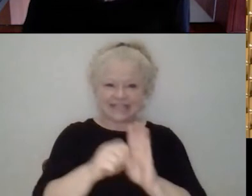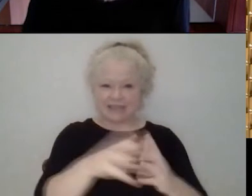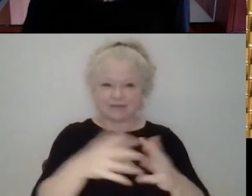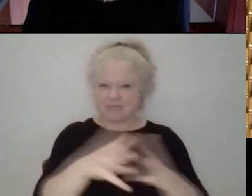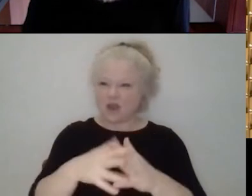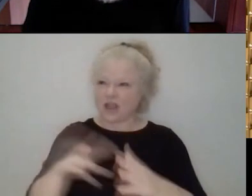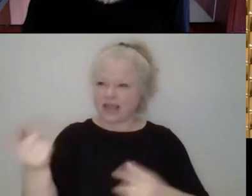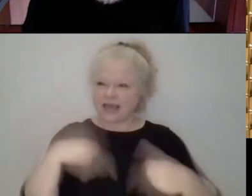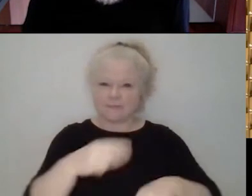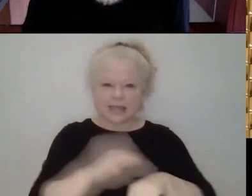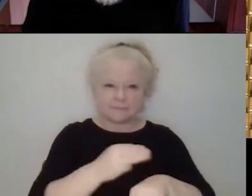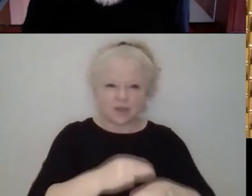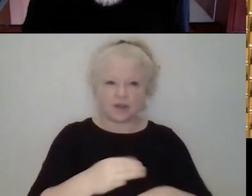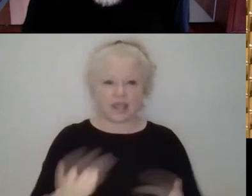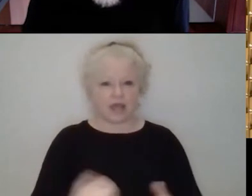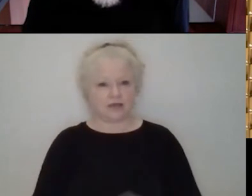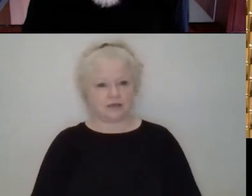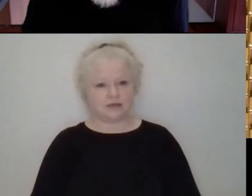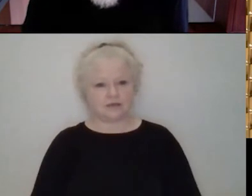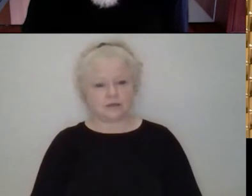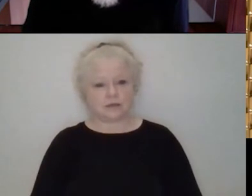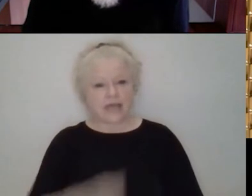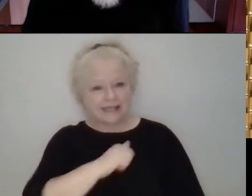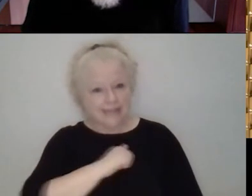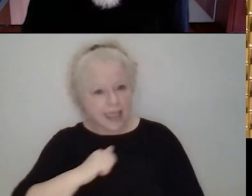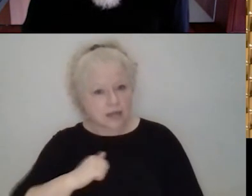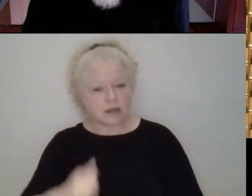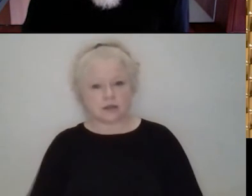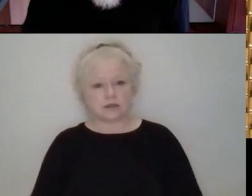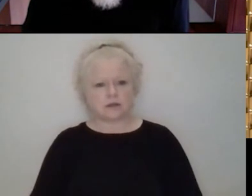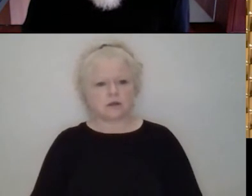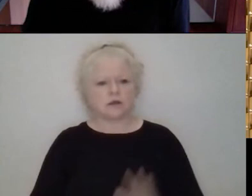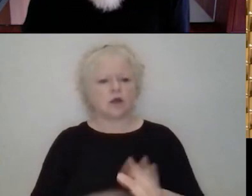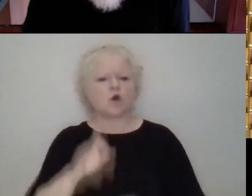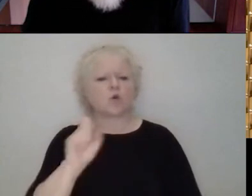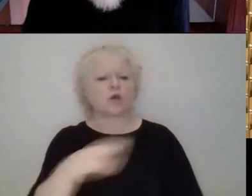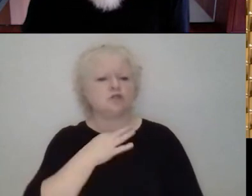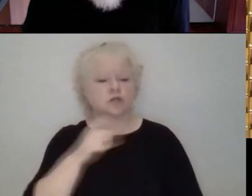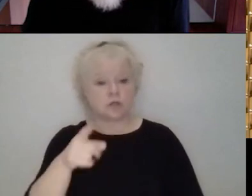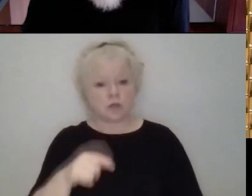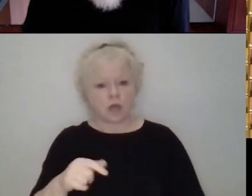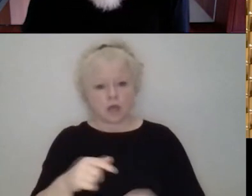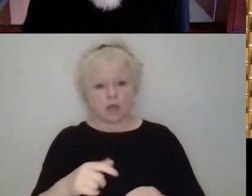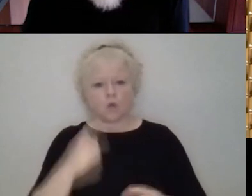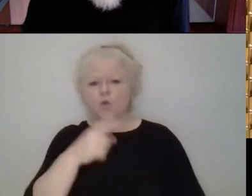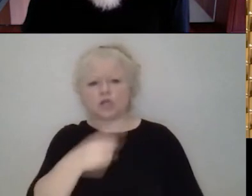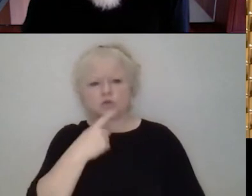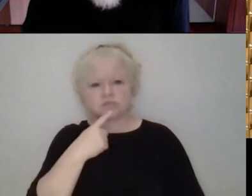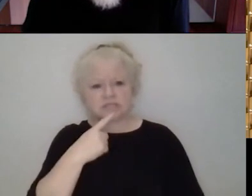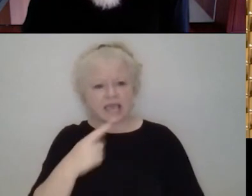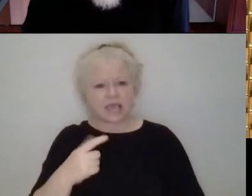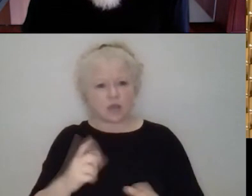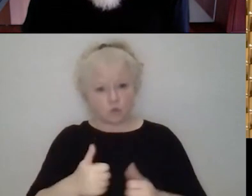now Miami. Someone was asking, what can you say to Americans, we have a question here, that are trying to start their professional career but